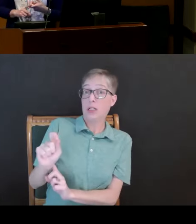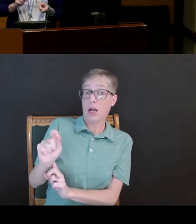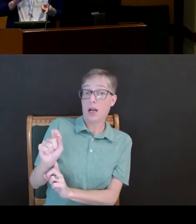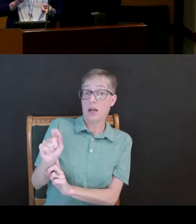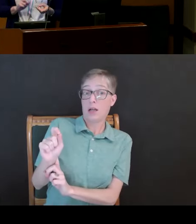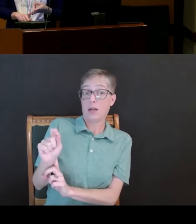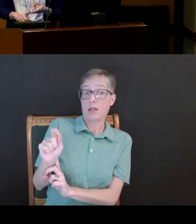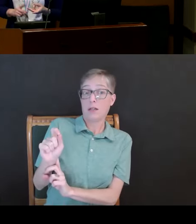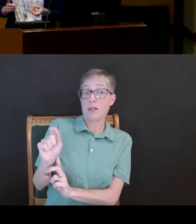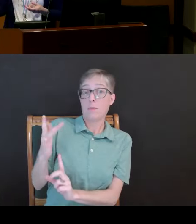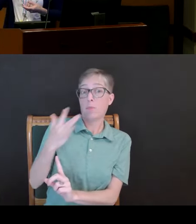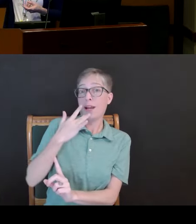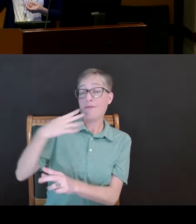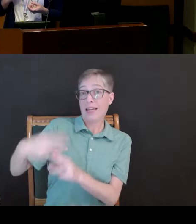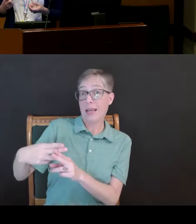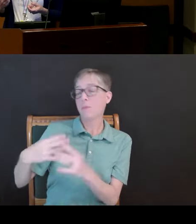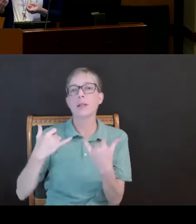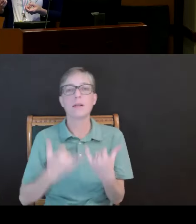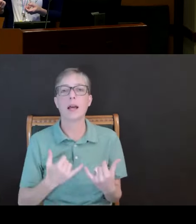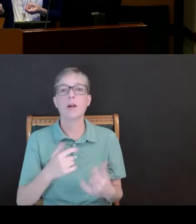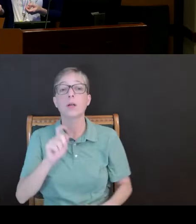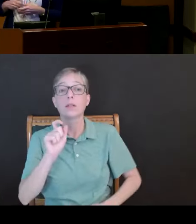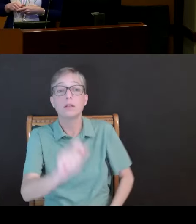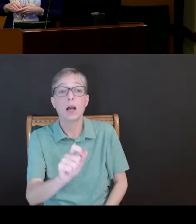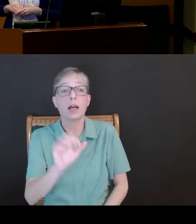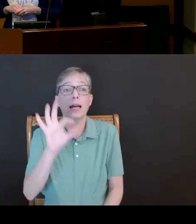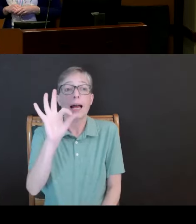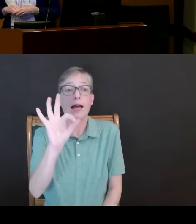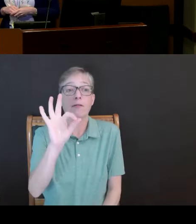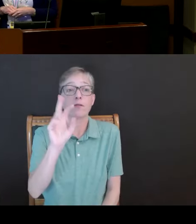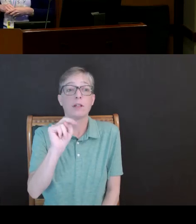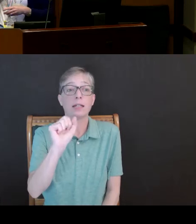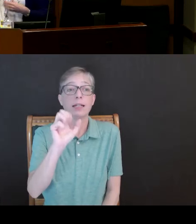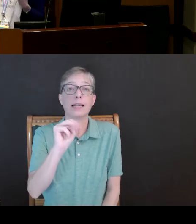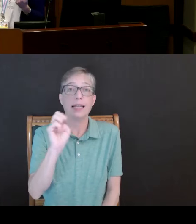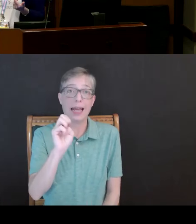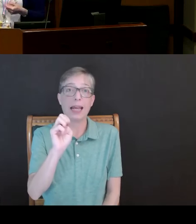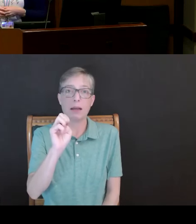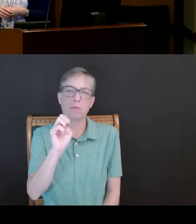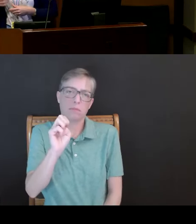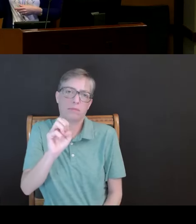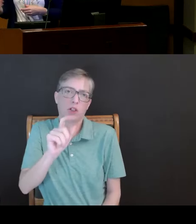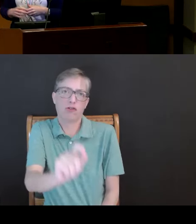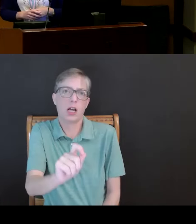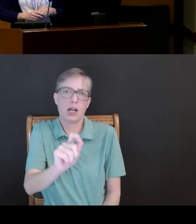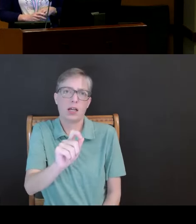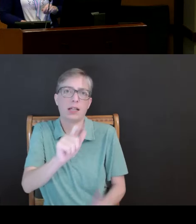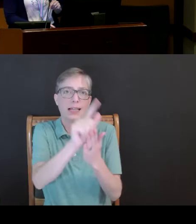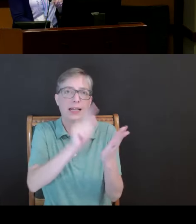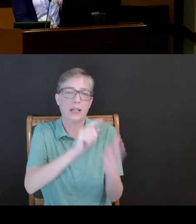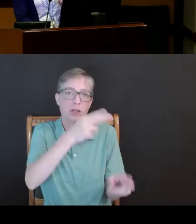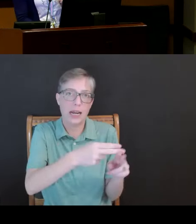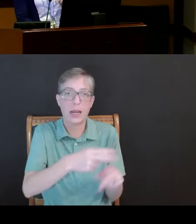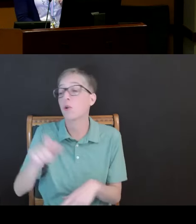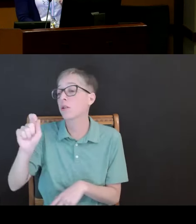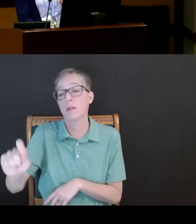if you do dot f name, dot name, they are all pulling in the chosen name that individuals use. Only dot legal name will pull in